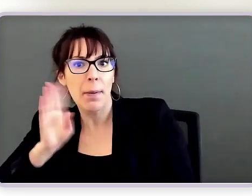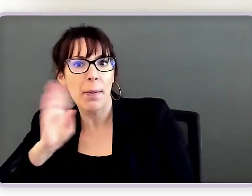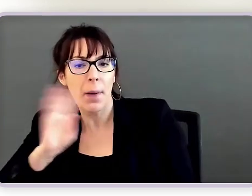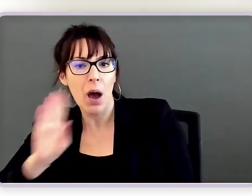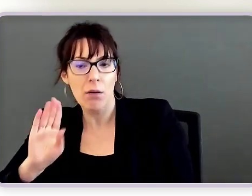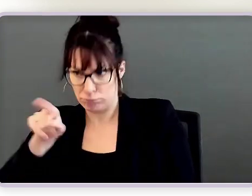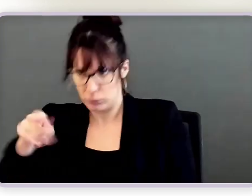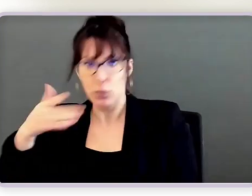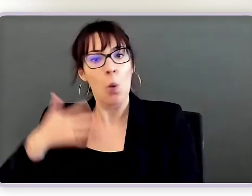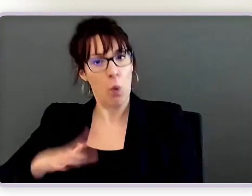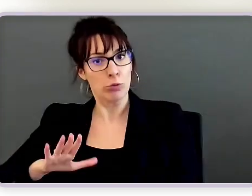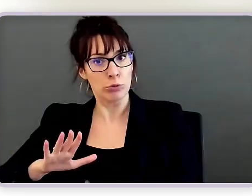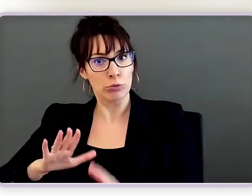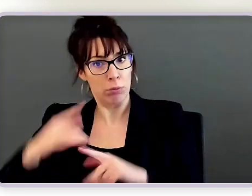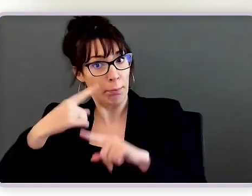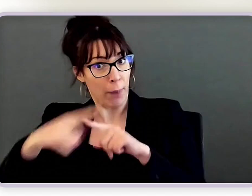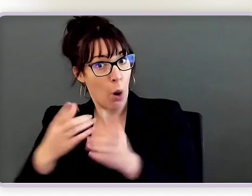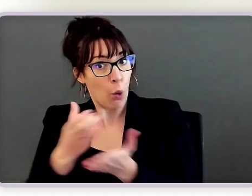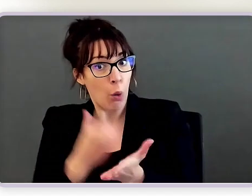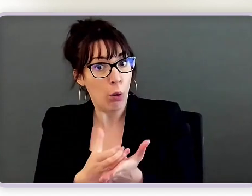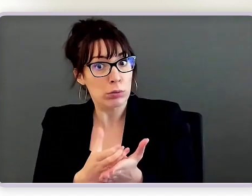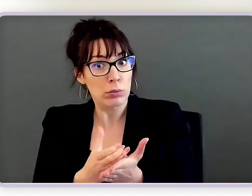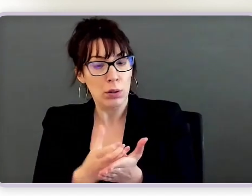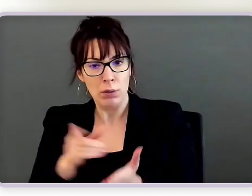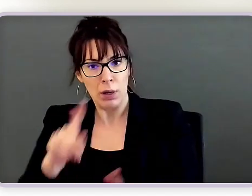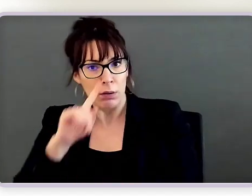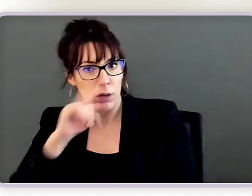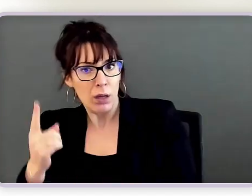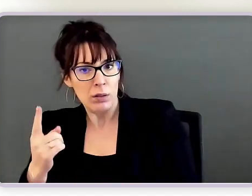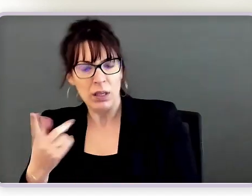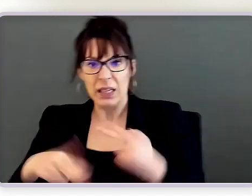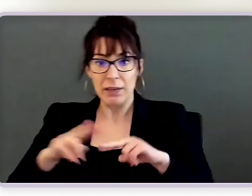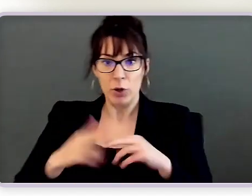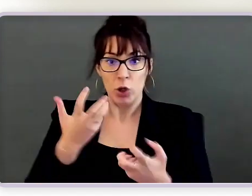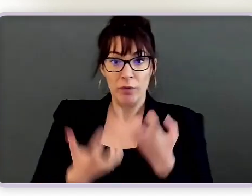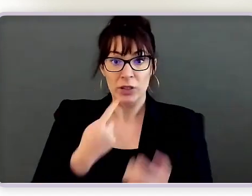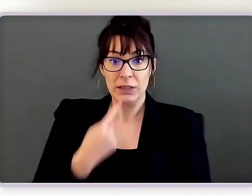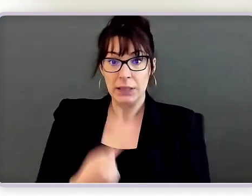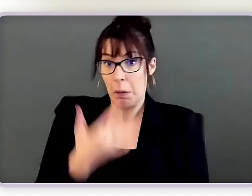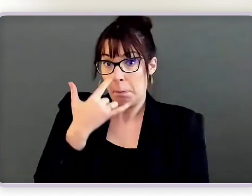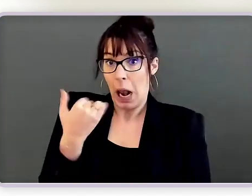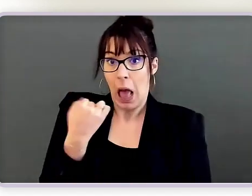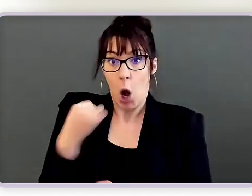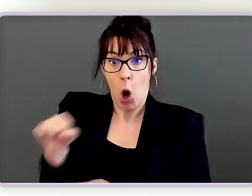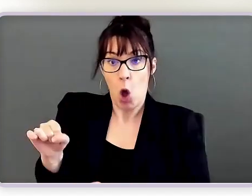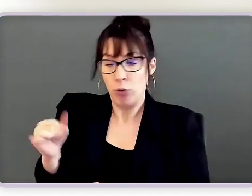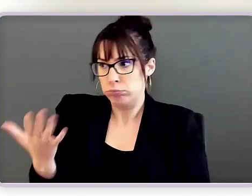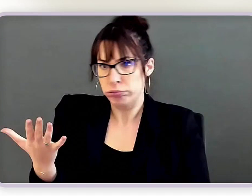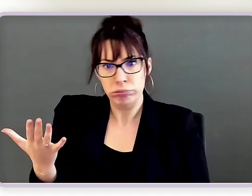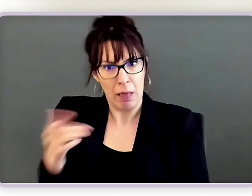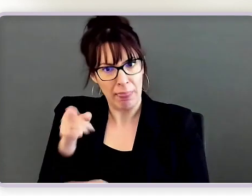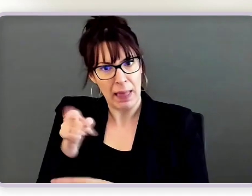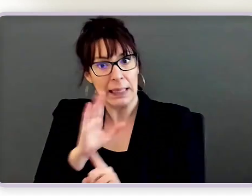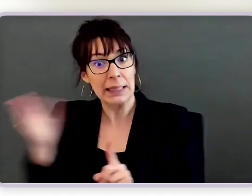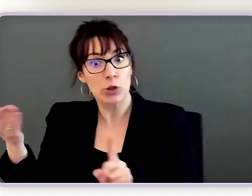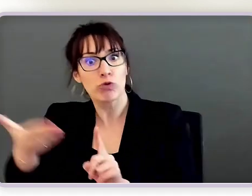And if they say no, that would be indirect discrimination. And the third type of discrimination